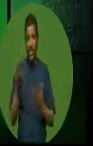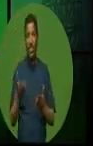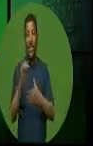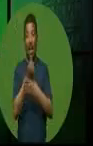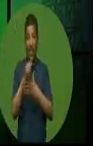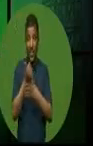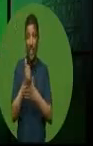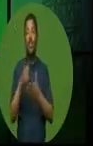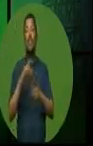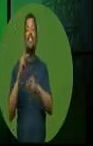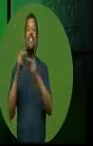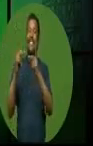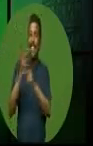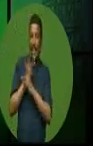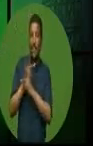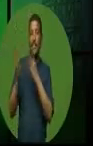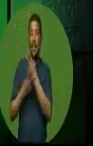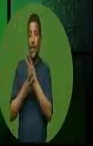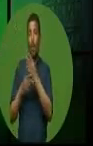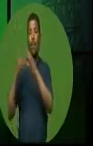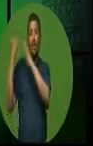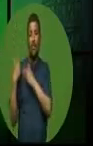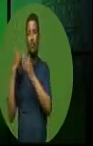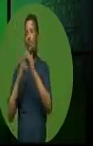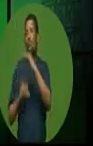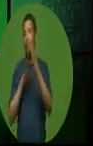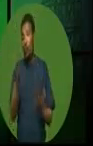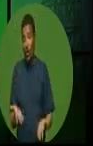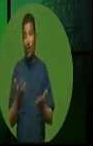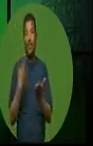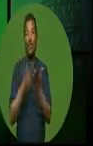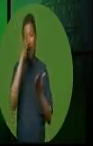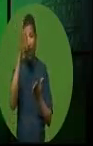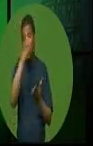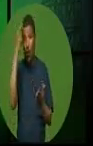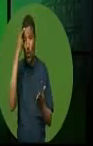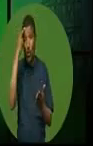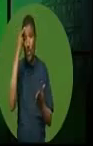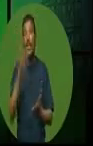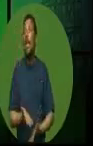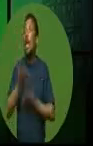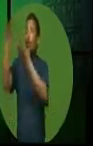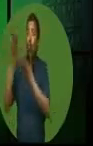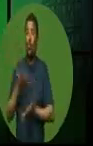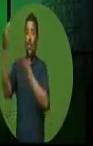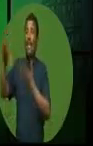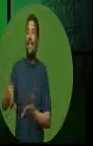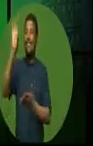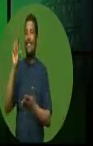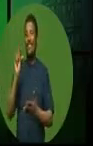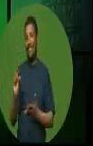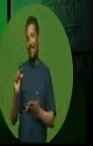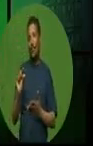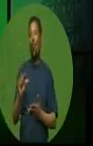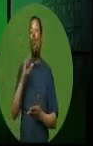debt serving burden may not decline. This happens because export earnings are less than